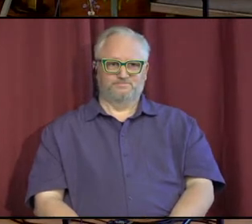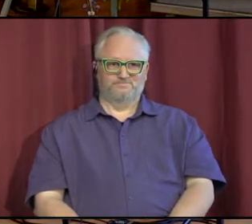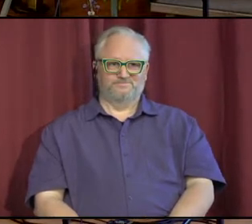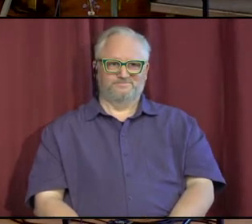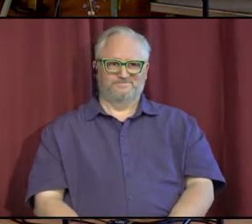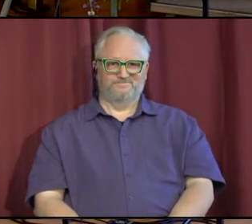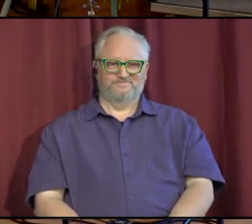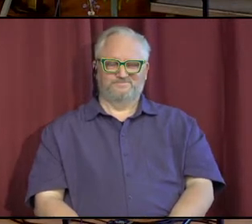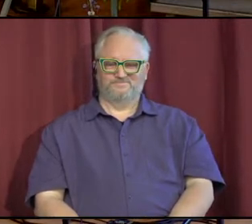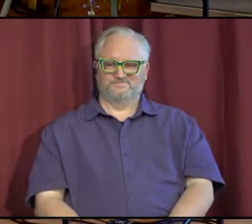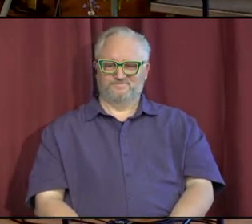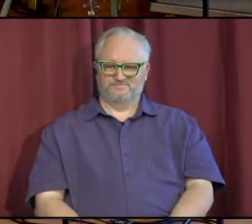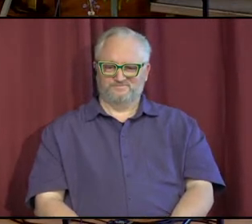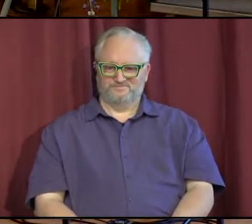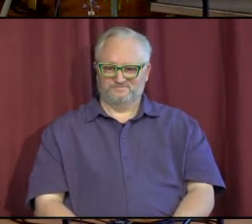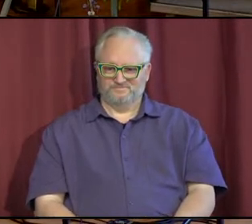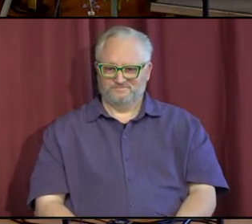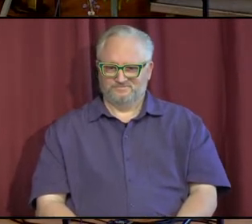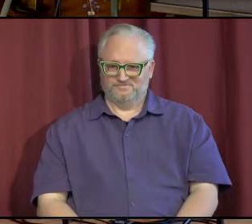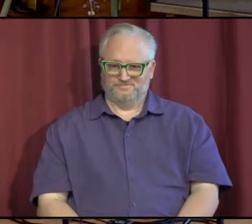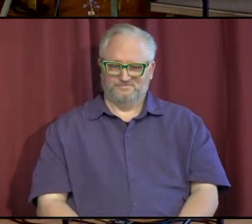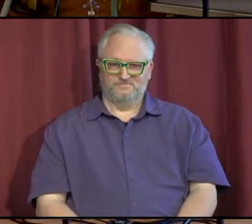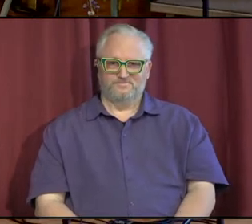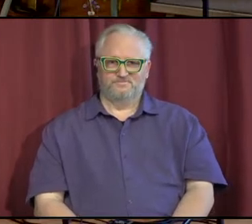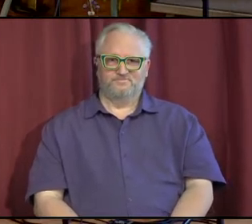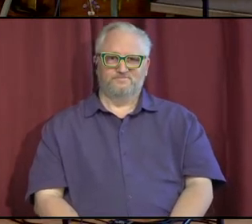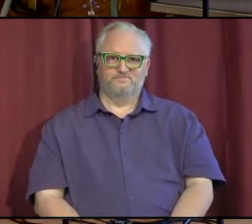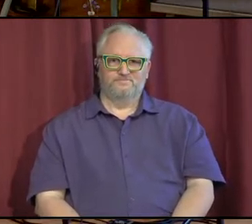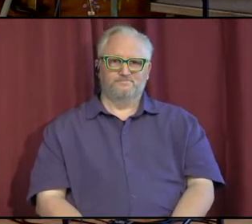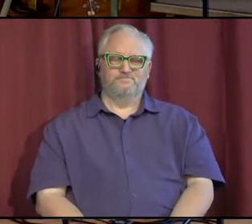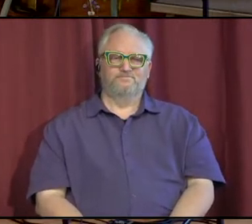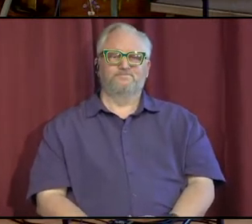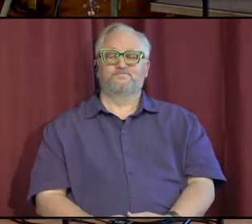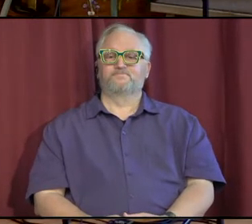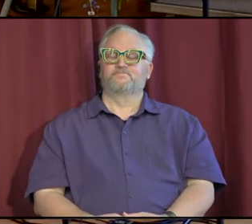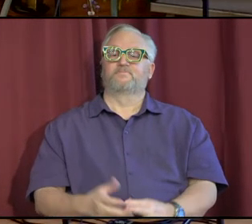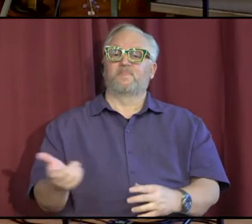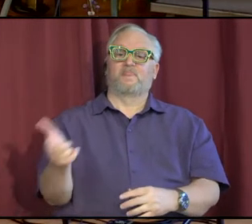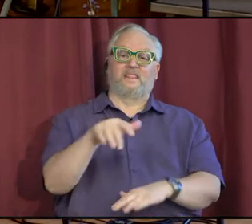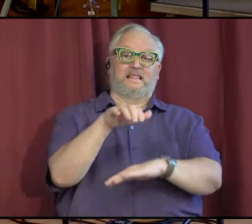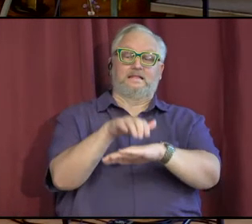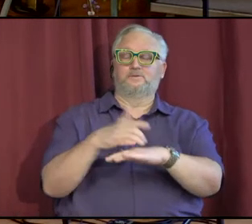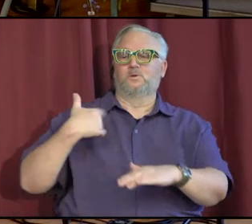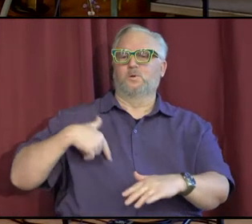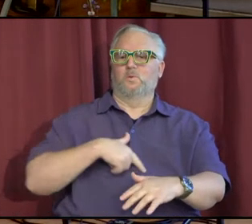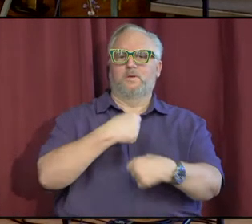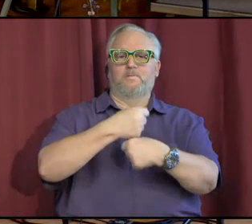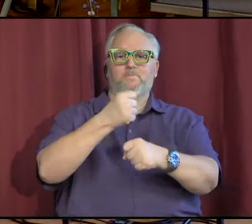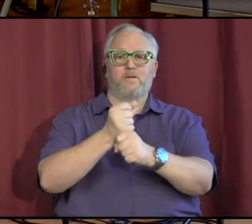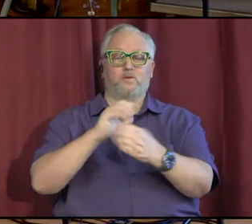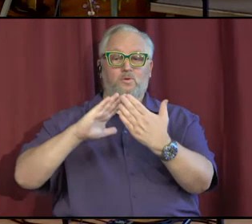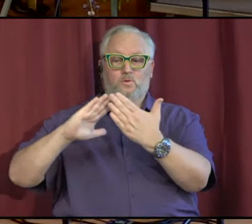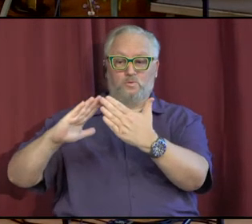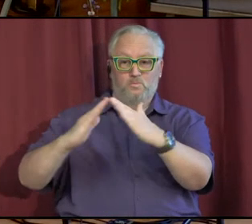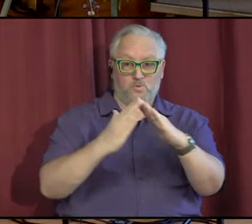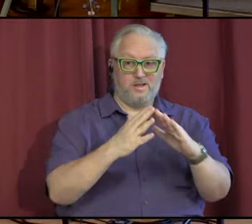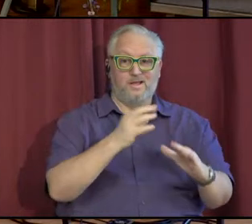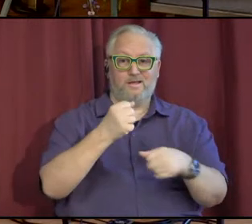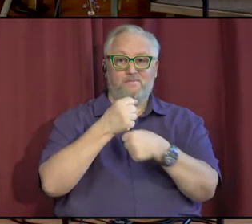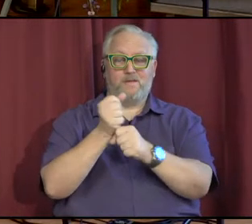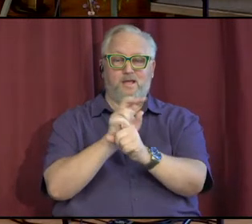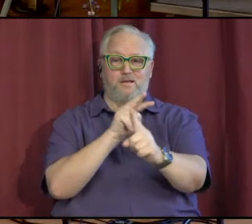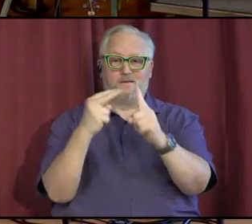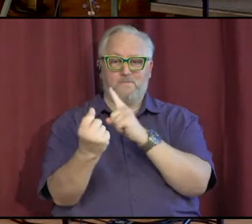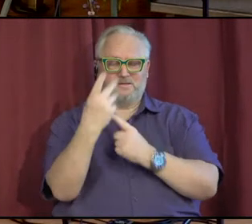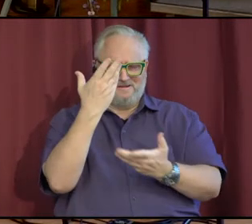varias habilidades mentales y físicas. We are creators of community and compassion, and